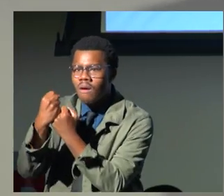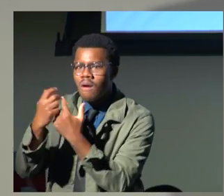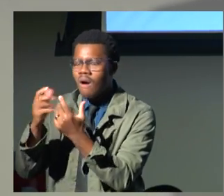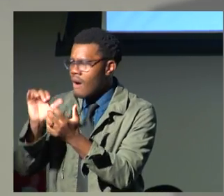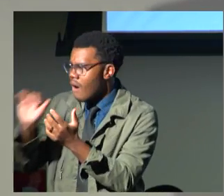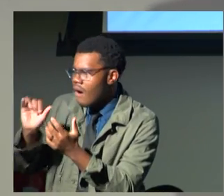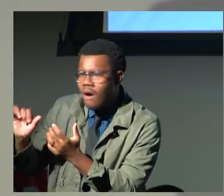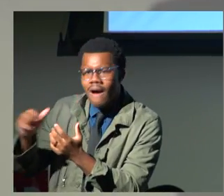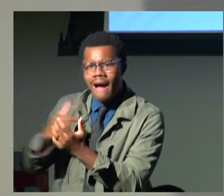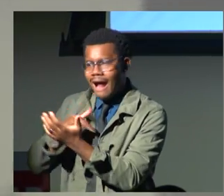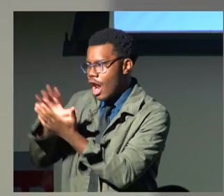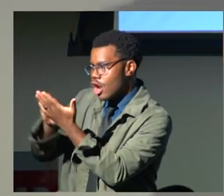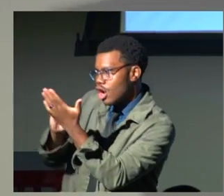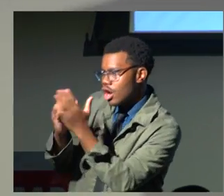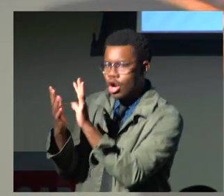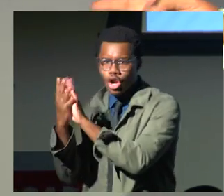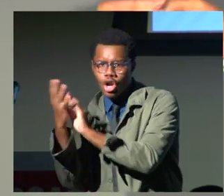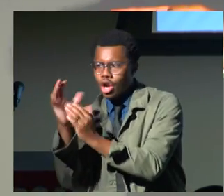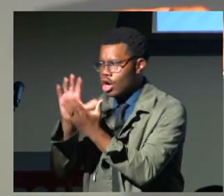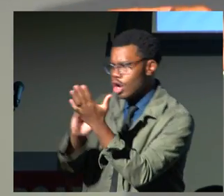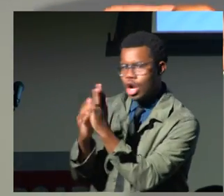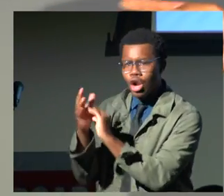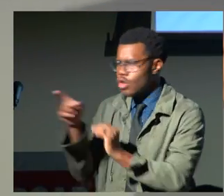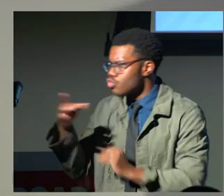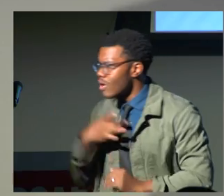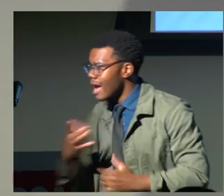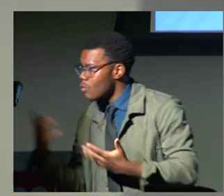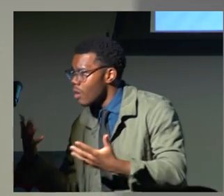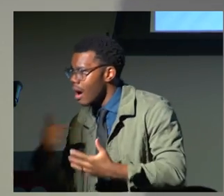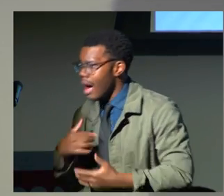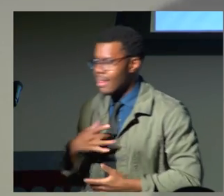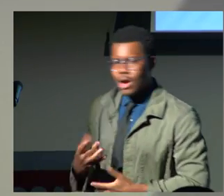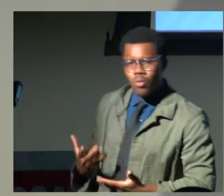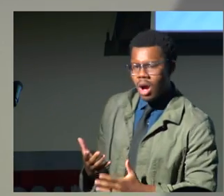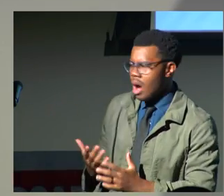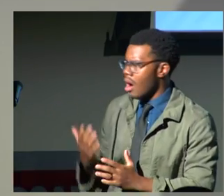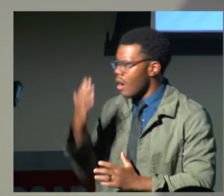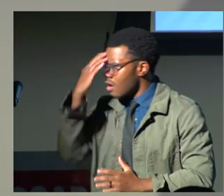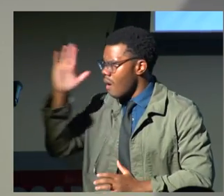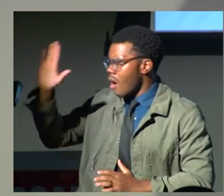started to understand what you like, what you don't like, what you want to do.